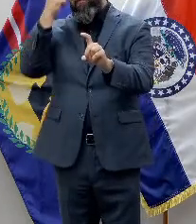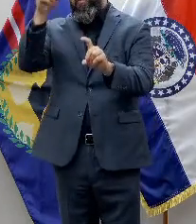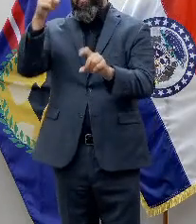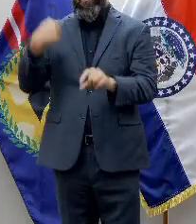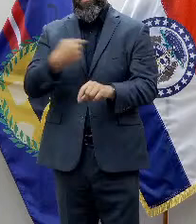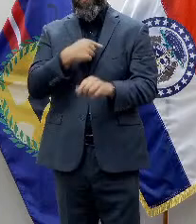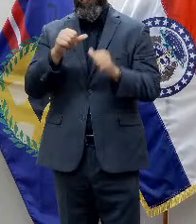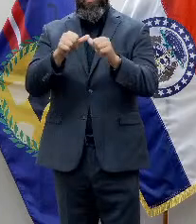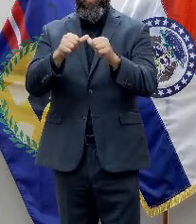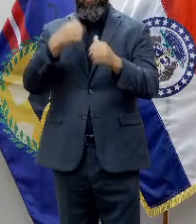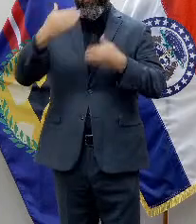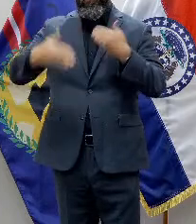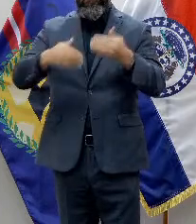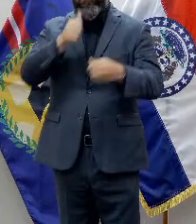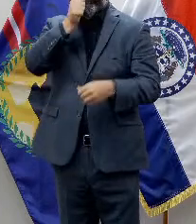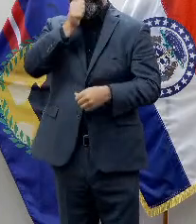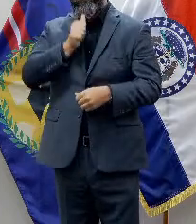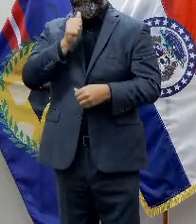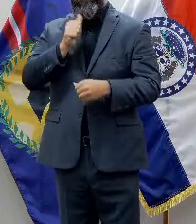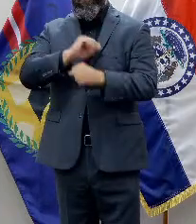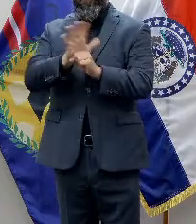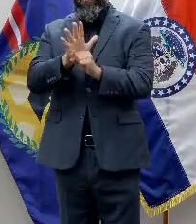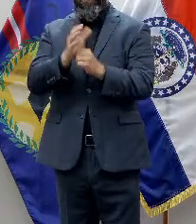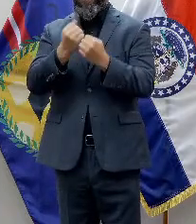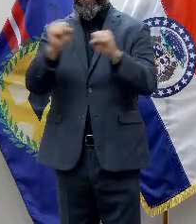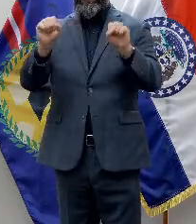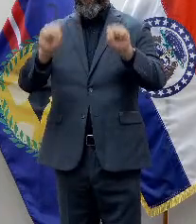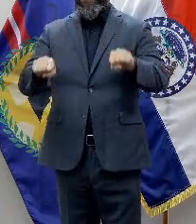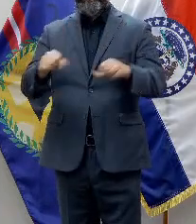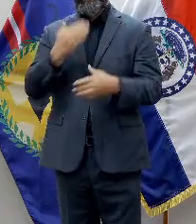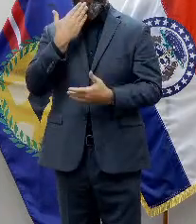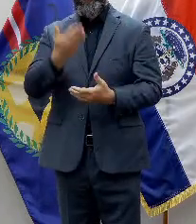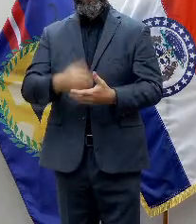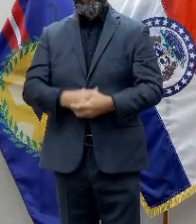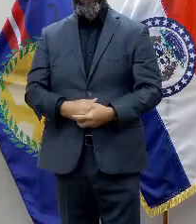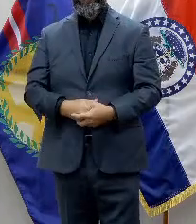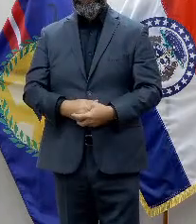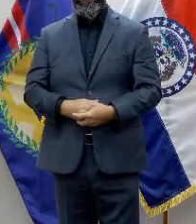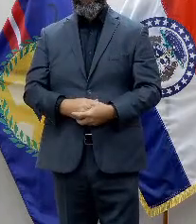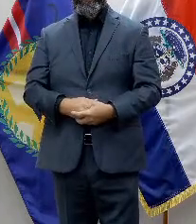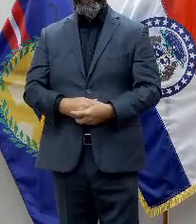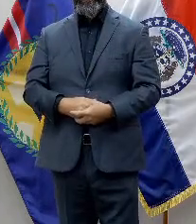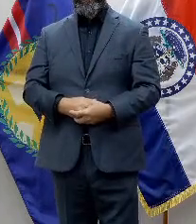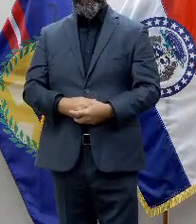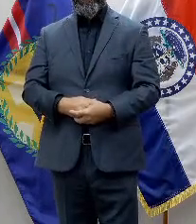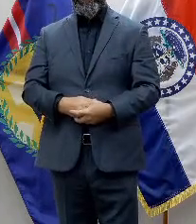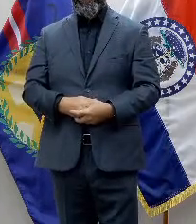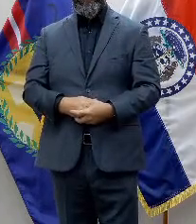to continue to move through this pandemic as safely as possible. Thank you.